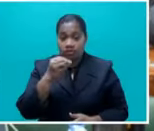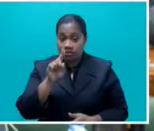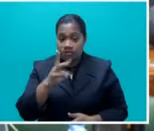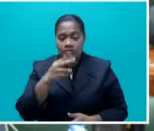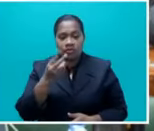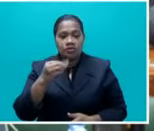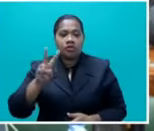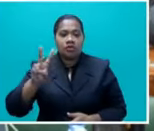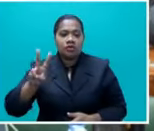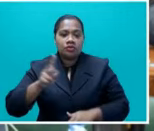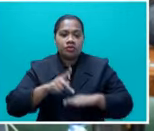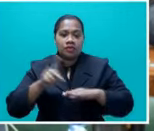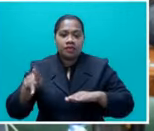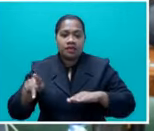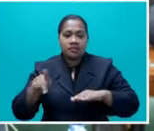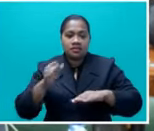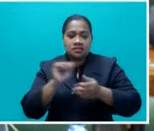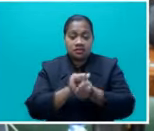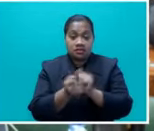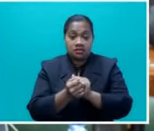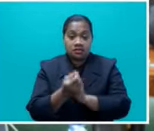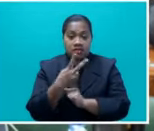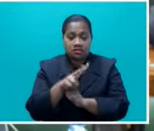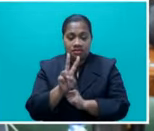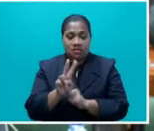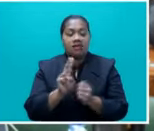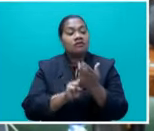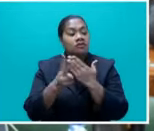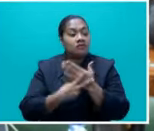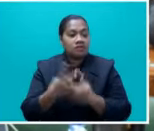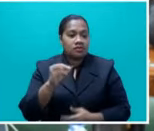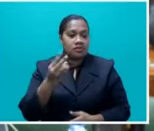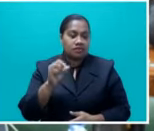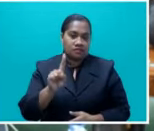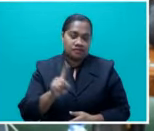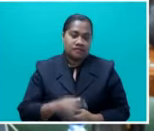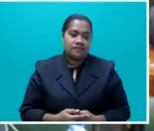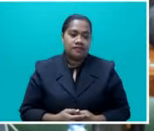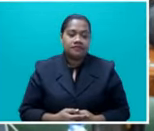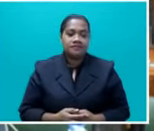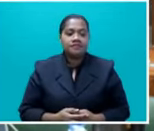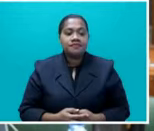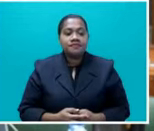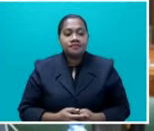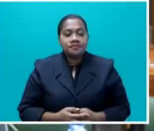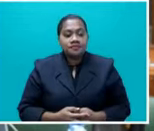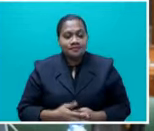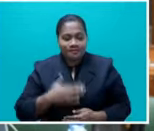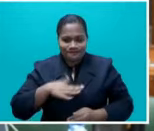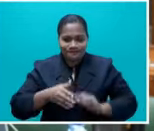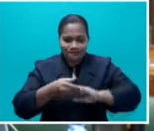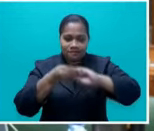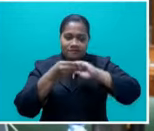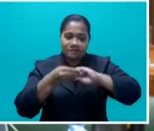2021-2022 Parliament session on the 22nd of November 2021. At the outset, I wish to congratulate His Excellency